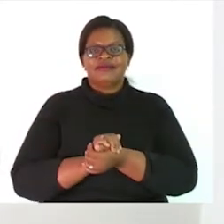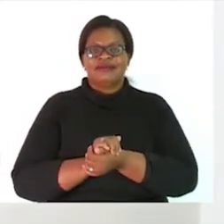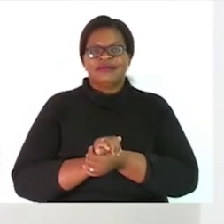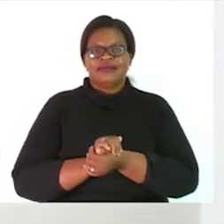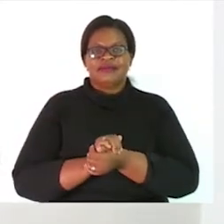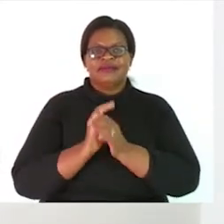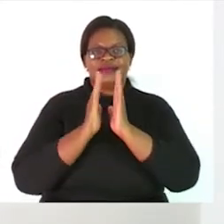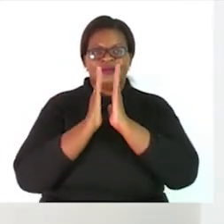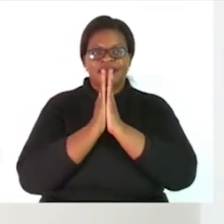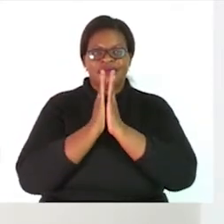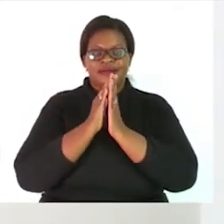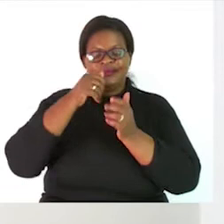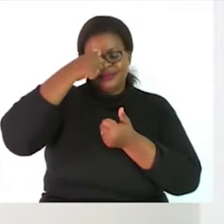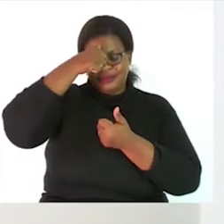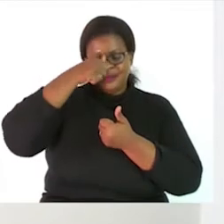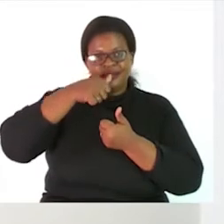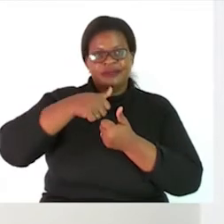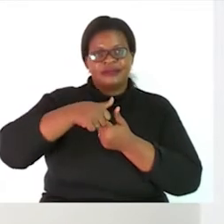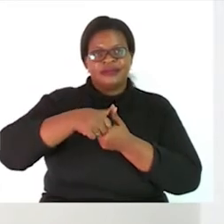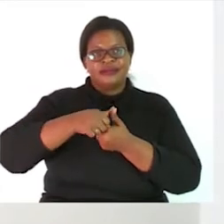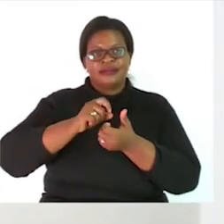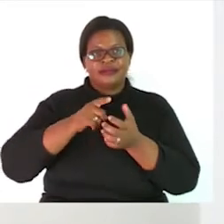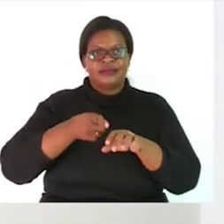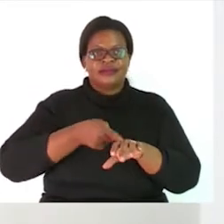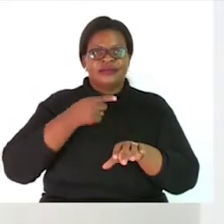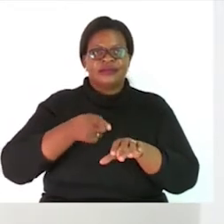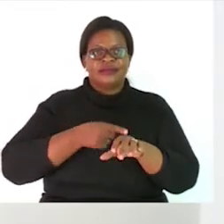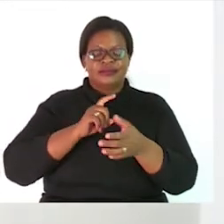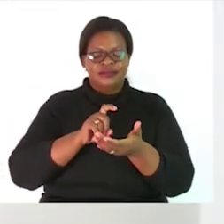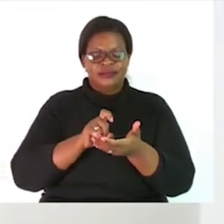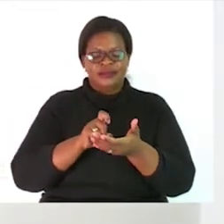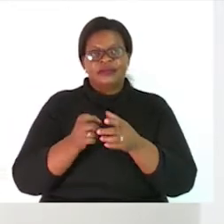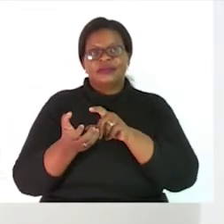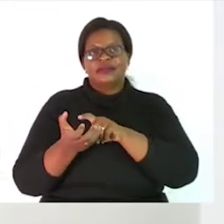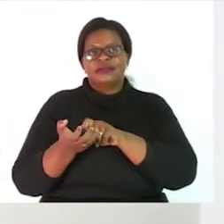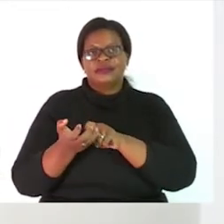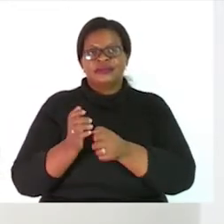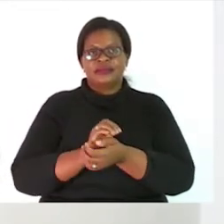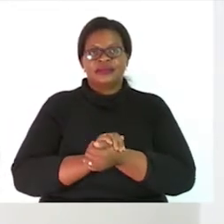Please remember to always sanitize,